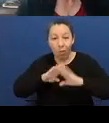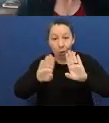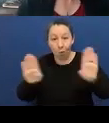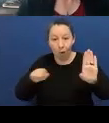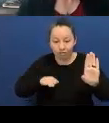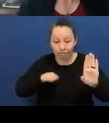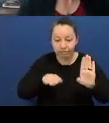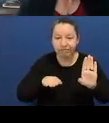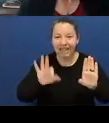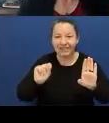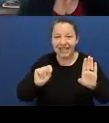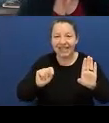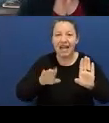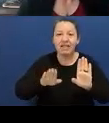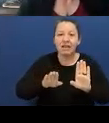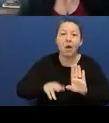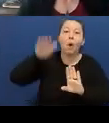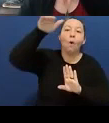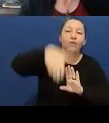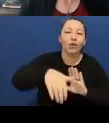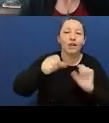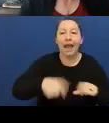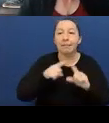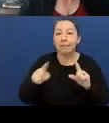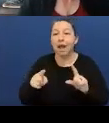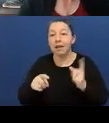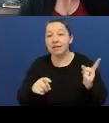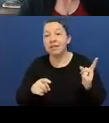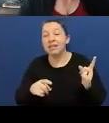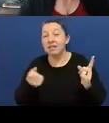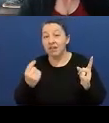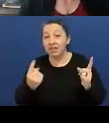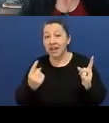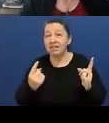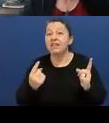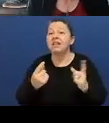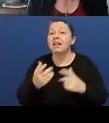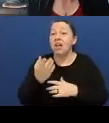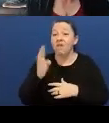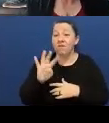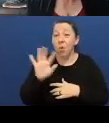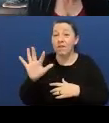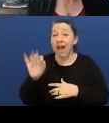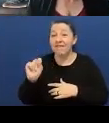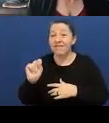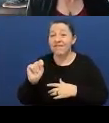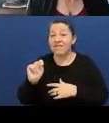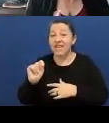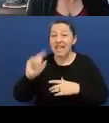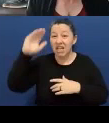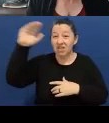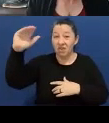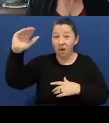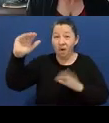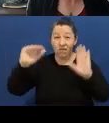Nubia, their walls are 14 meters high, 45 feet tall. So you need a massive ladder to get over it.